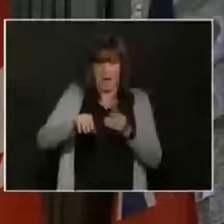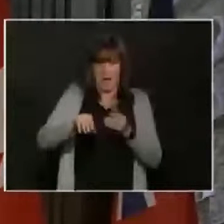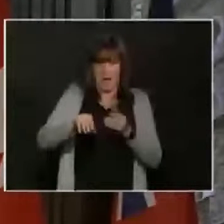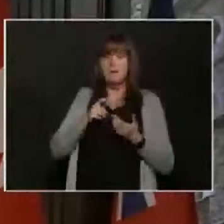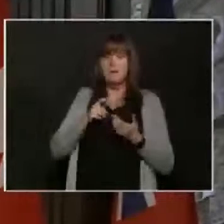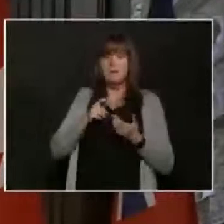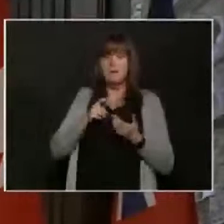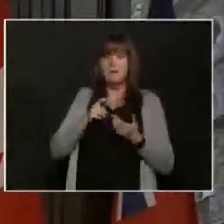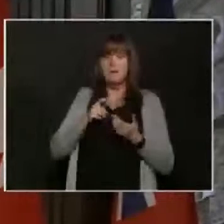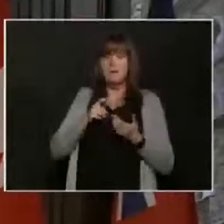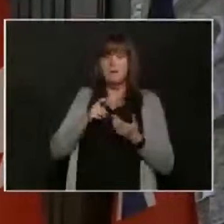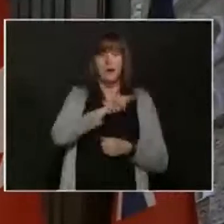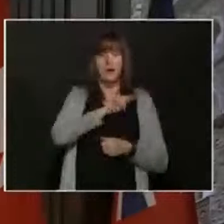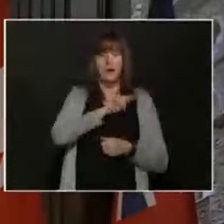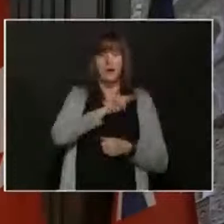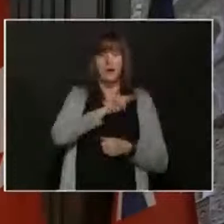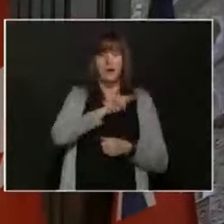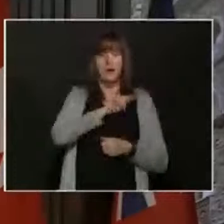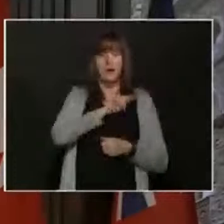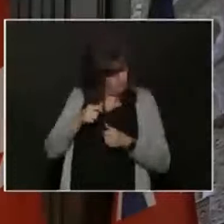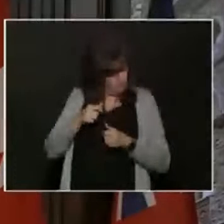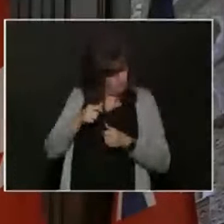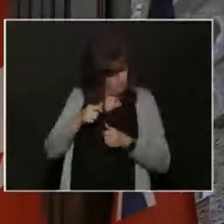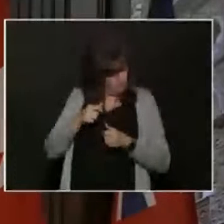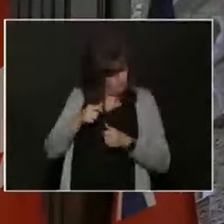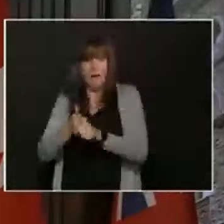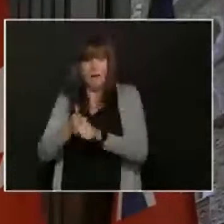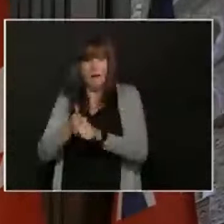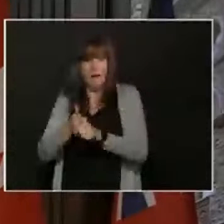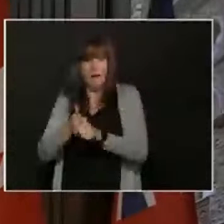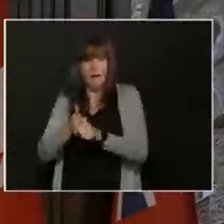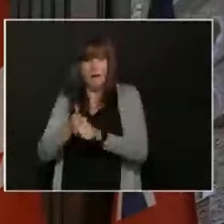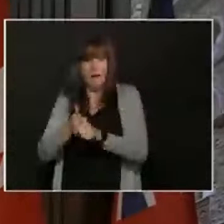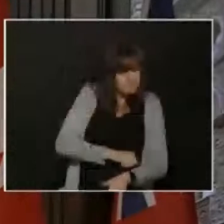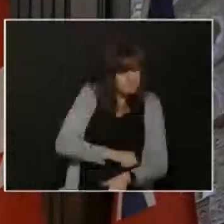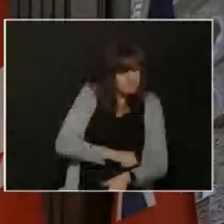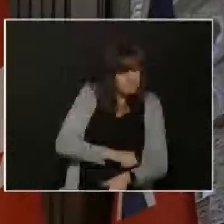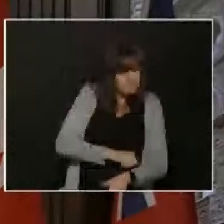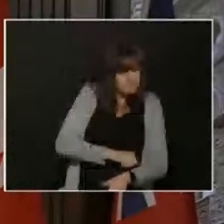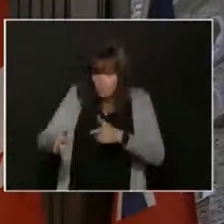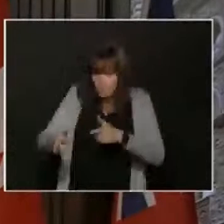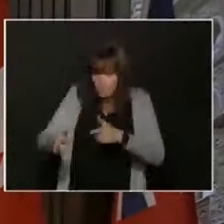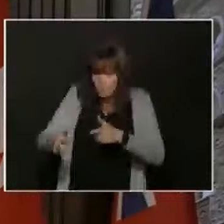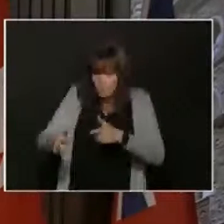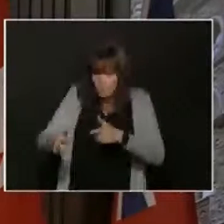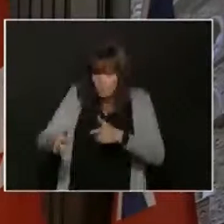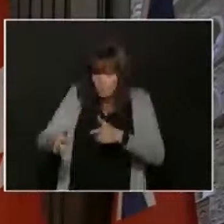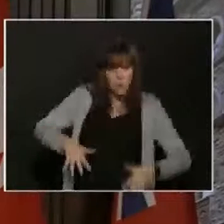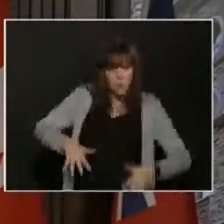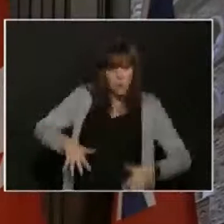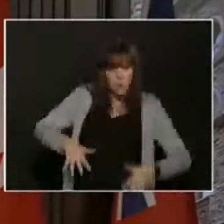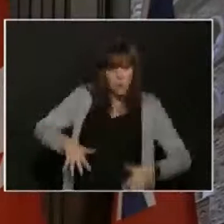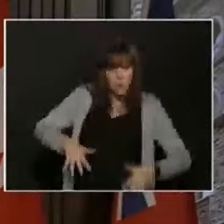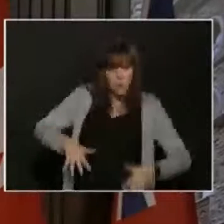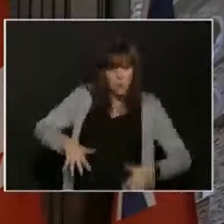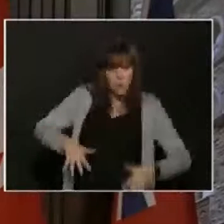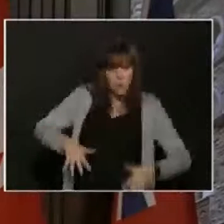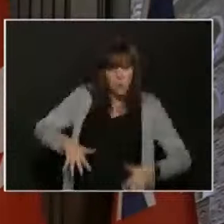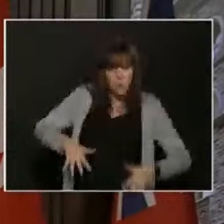will undo the hard work and effort of those Ontarians who do. If we do not follow these